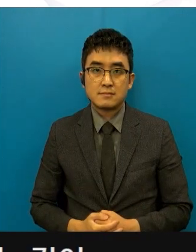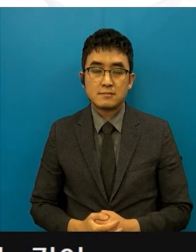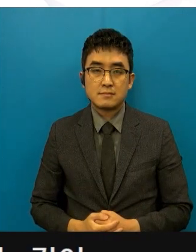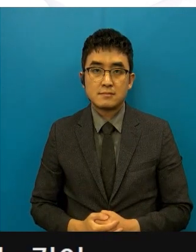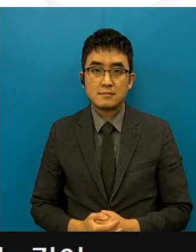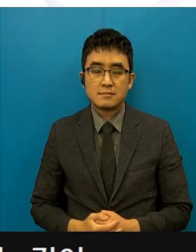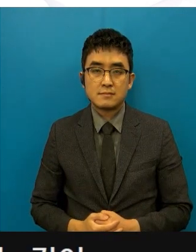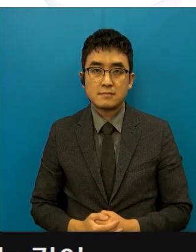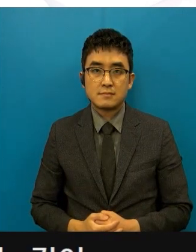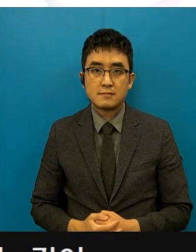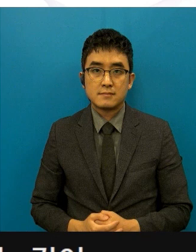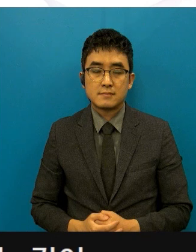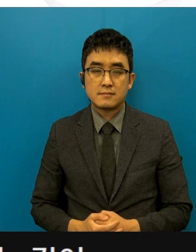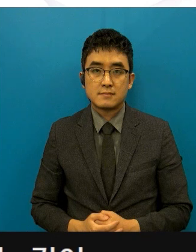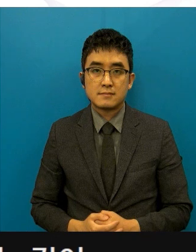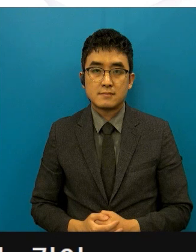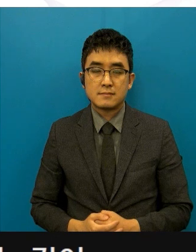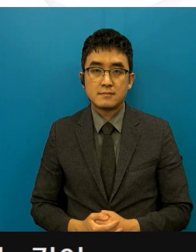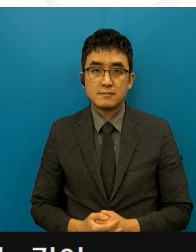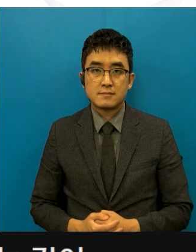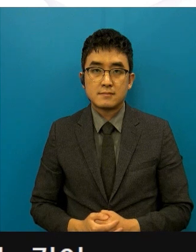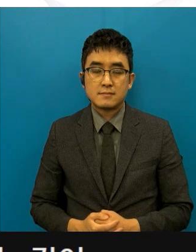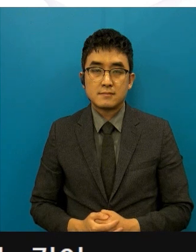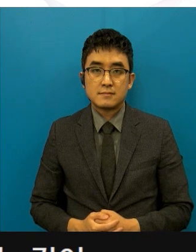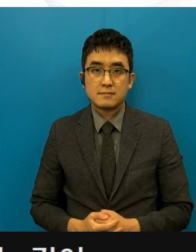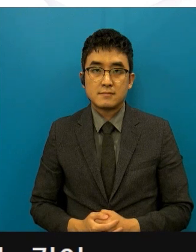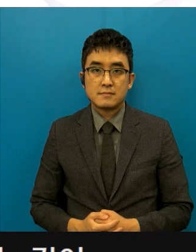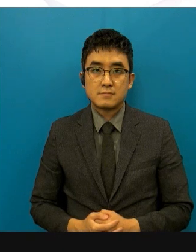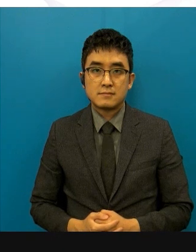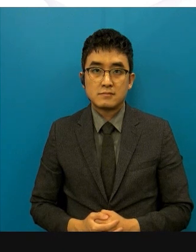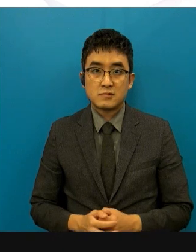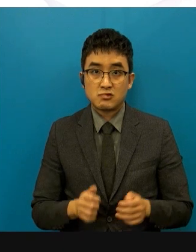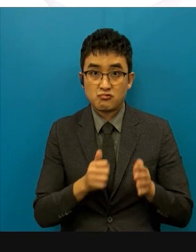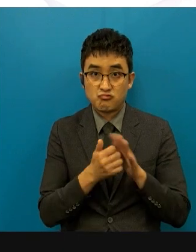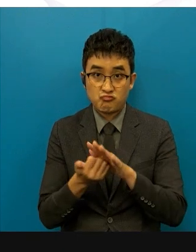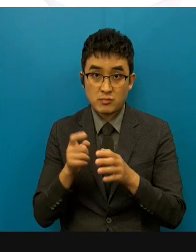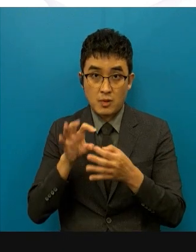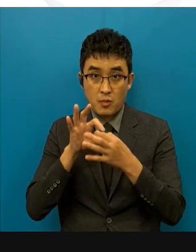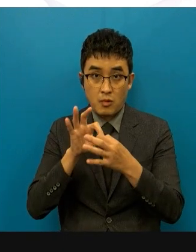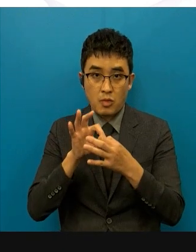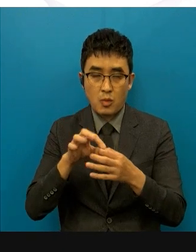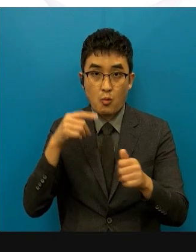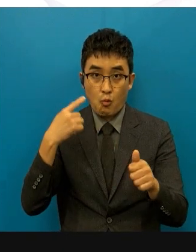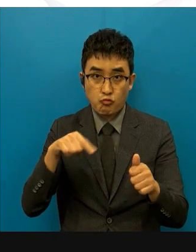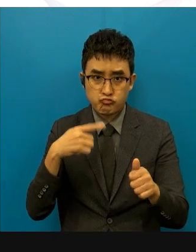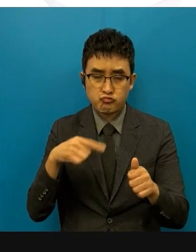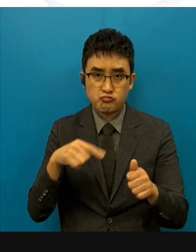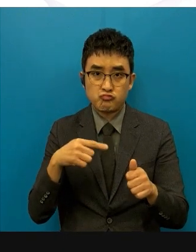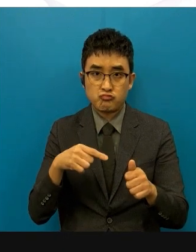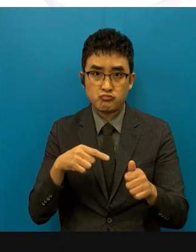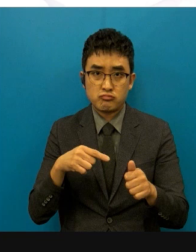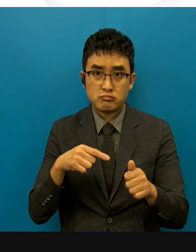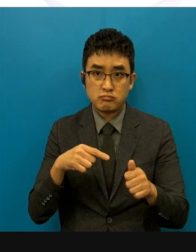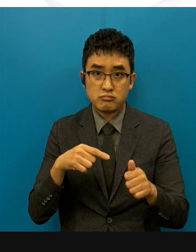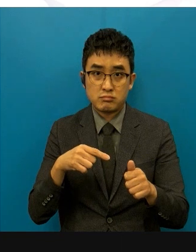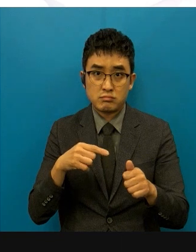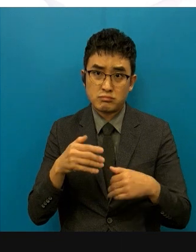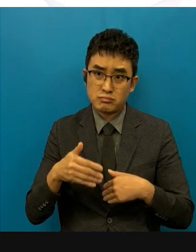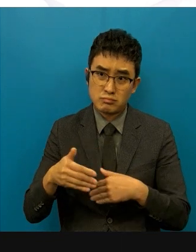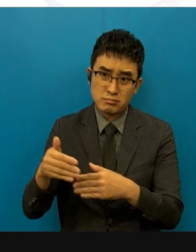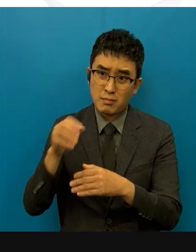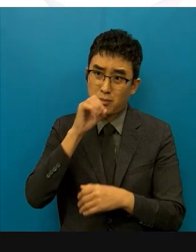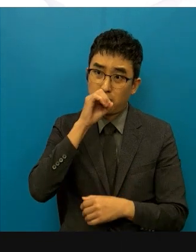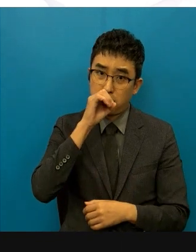are rarely held. Death education in Korean society is still not widely